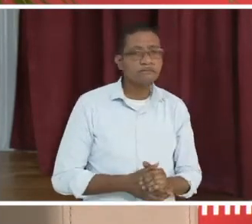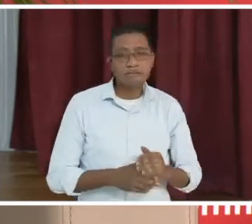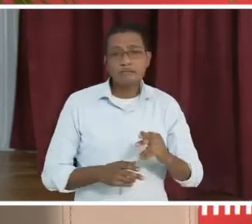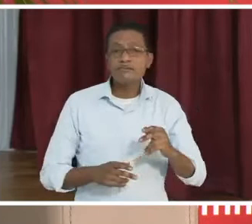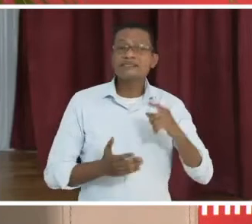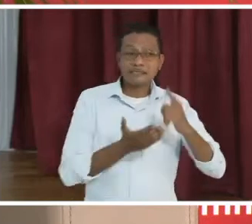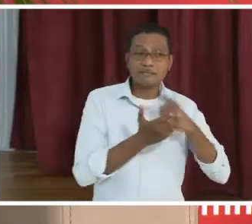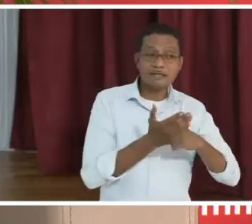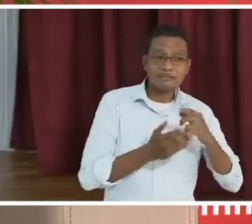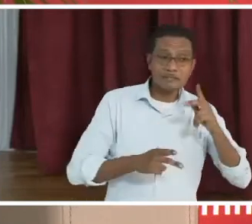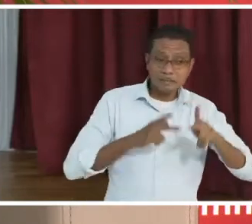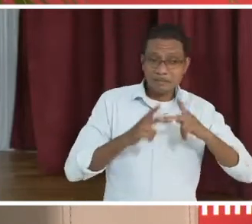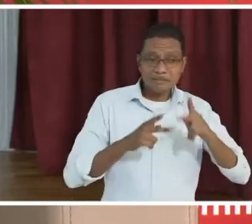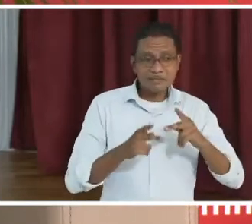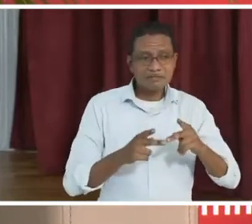could actually offer